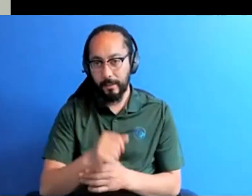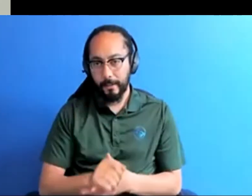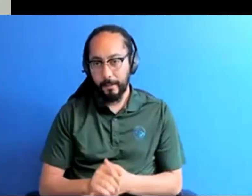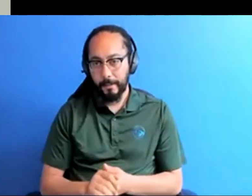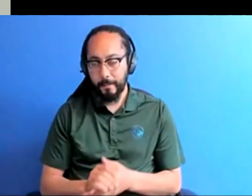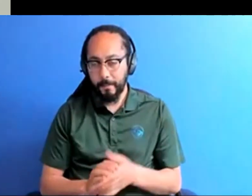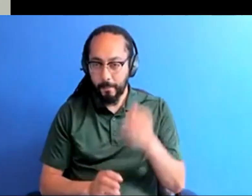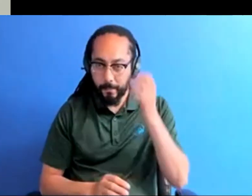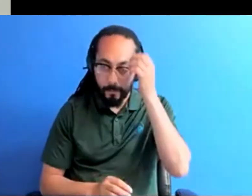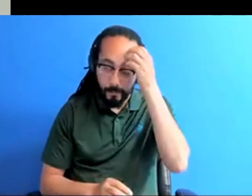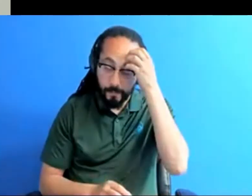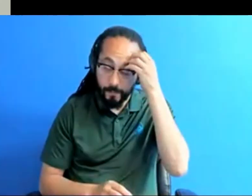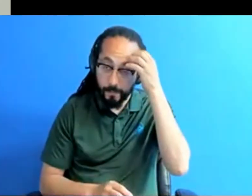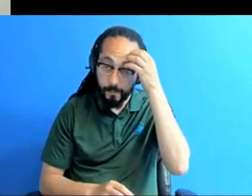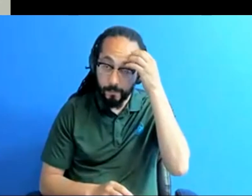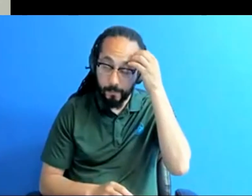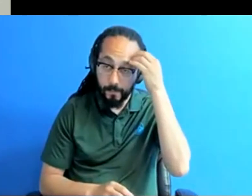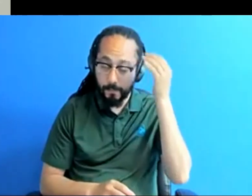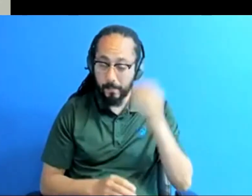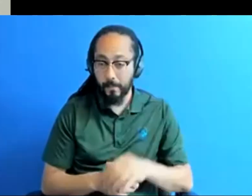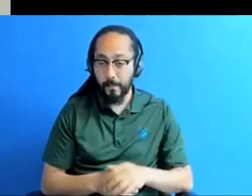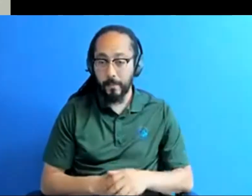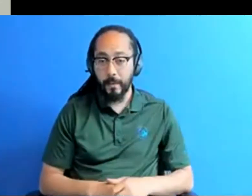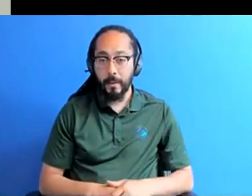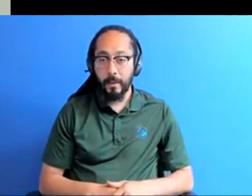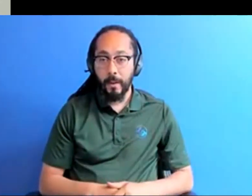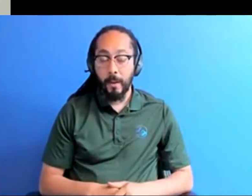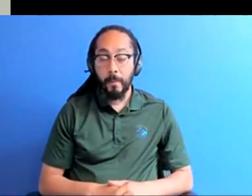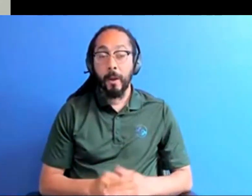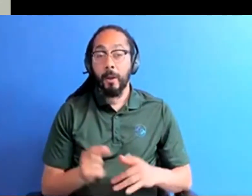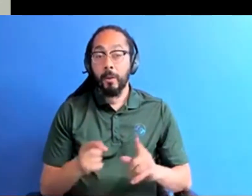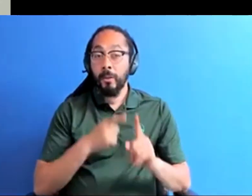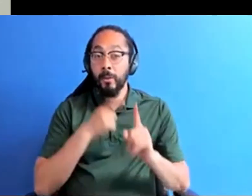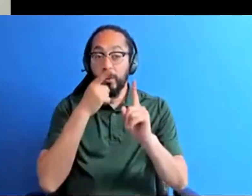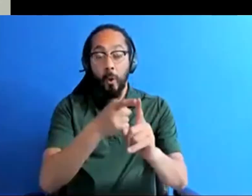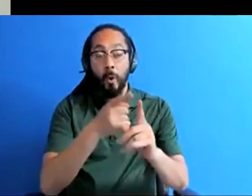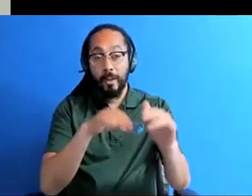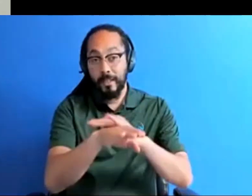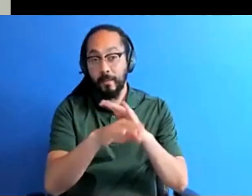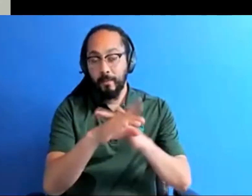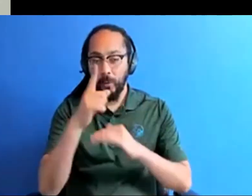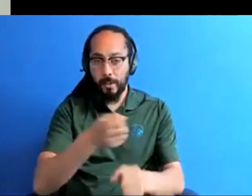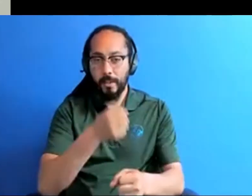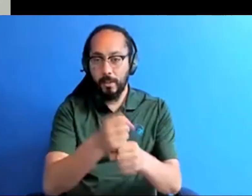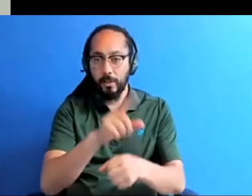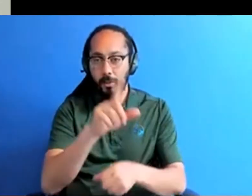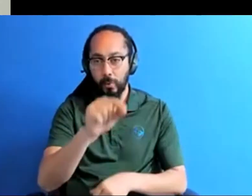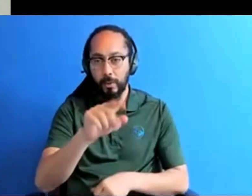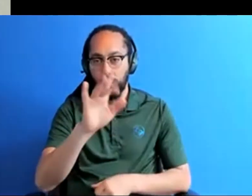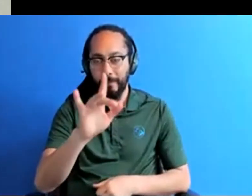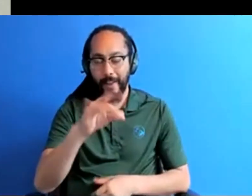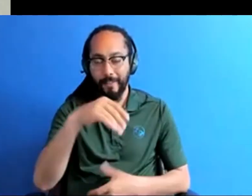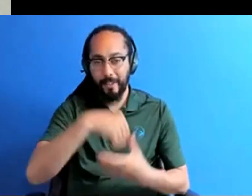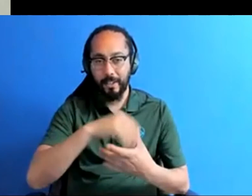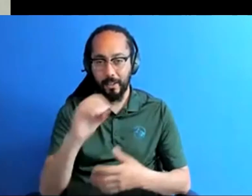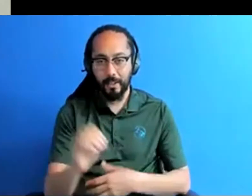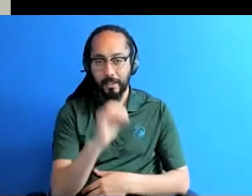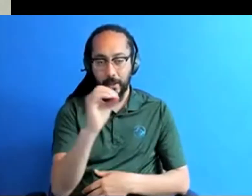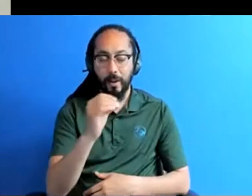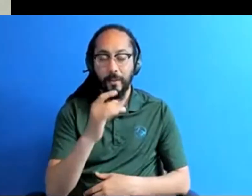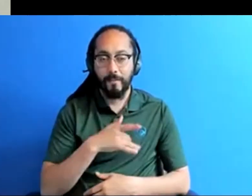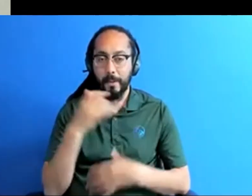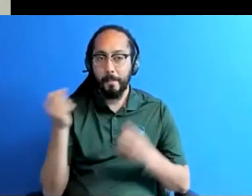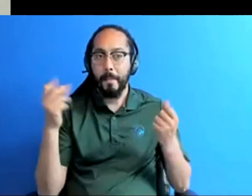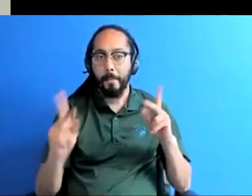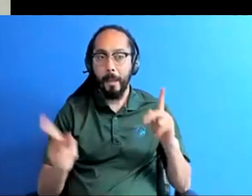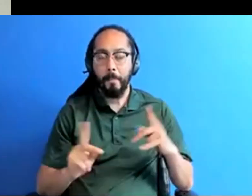of with a goal to be accessible by 2025 in Ontario. I think a lot of folks are scrambling